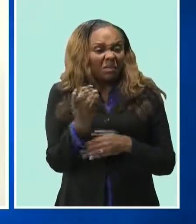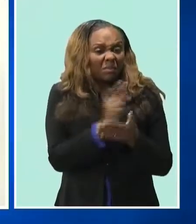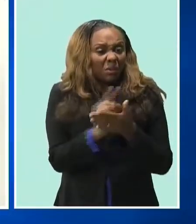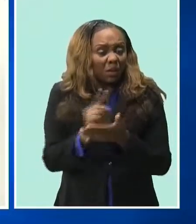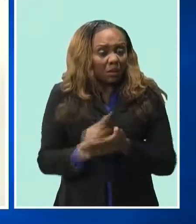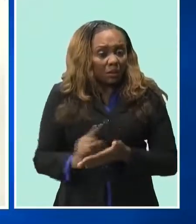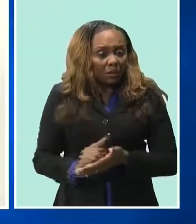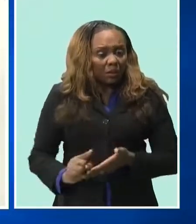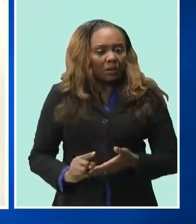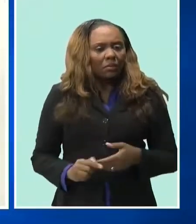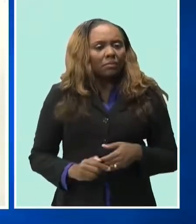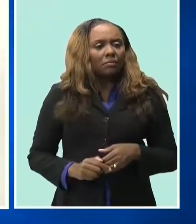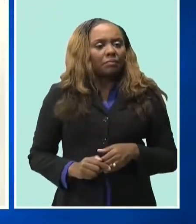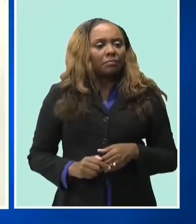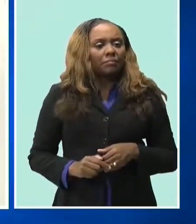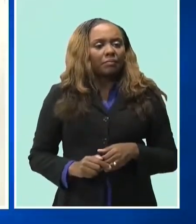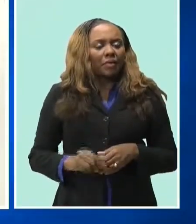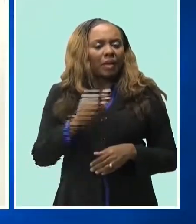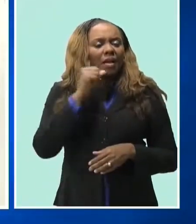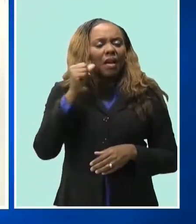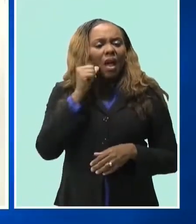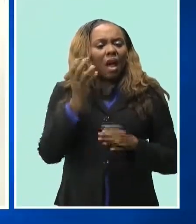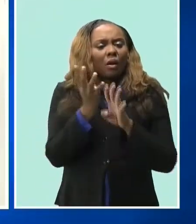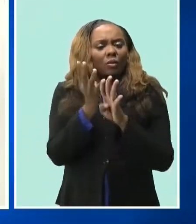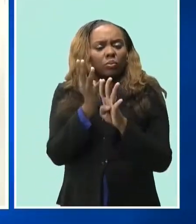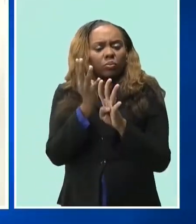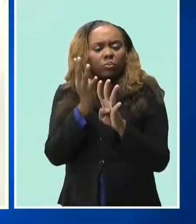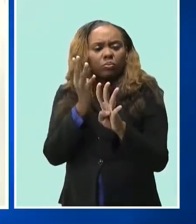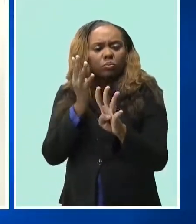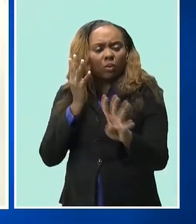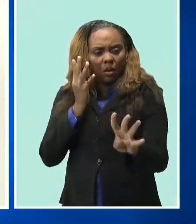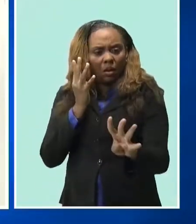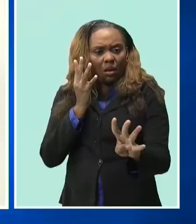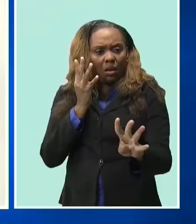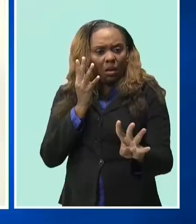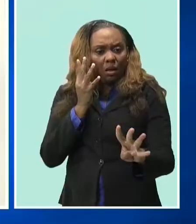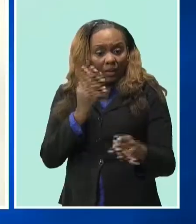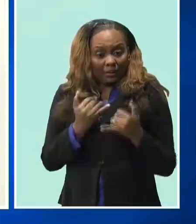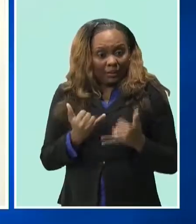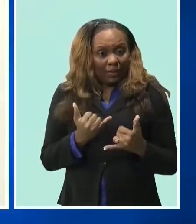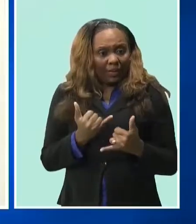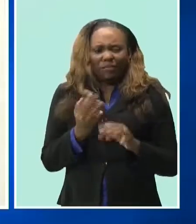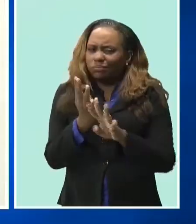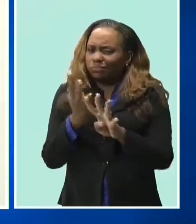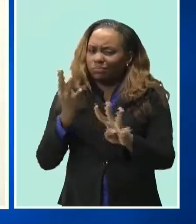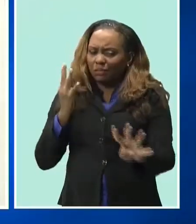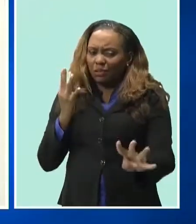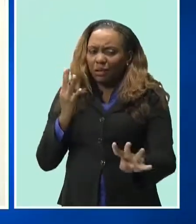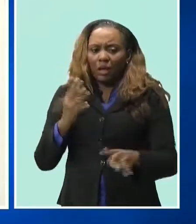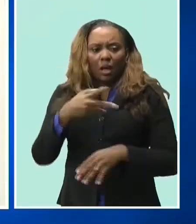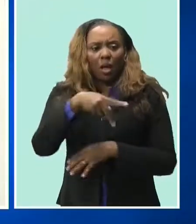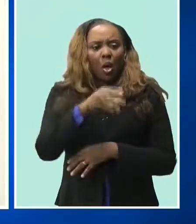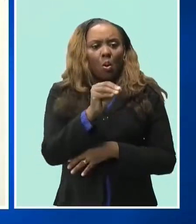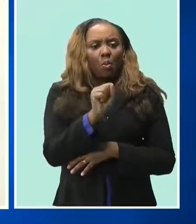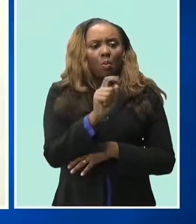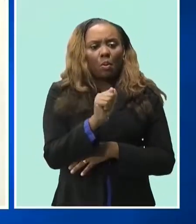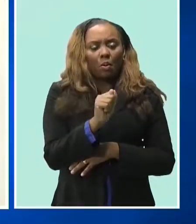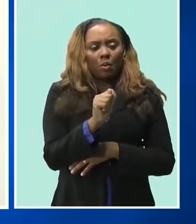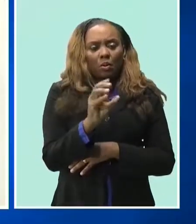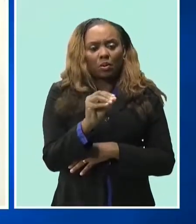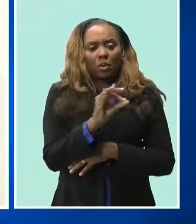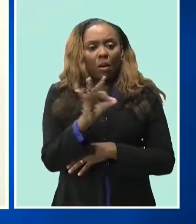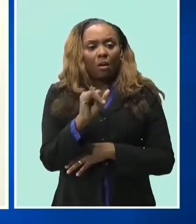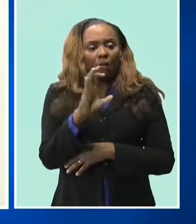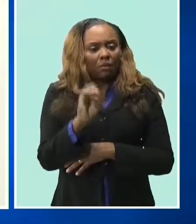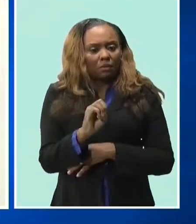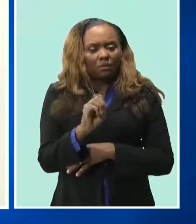the long lines that we saw yesterday and certainly continuing today at the various post offices across the country, I too am